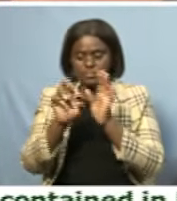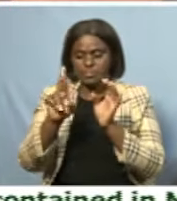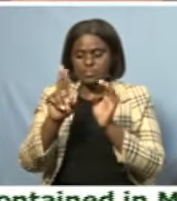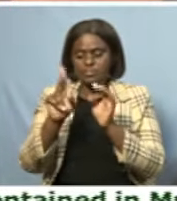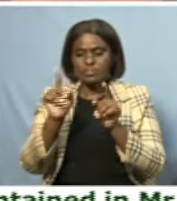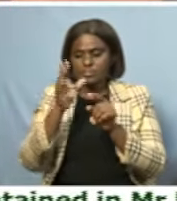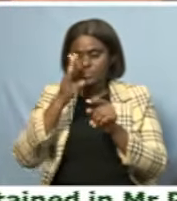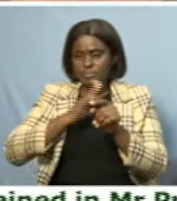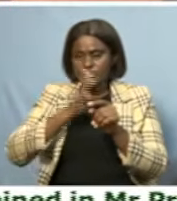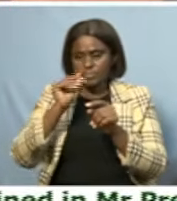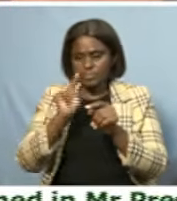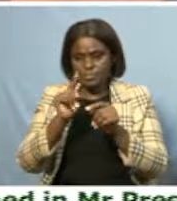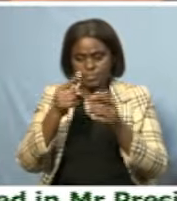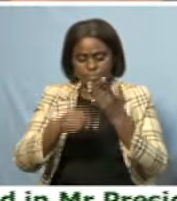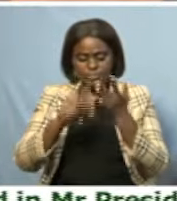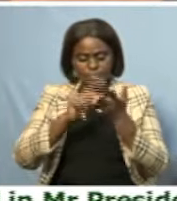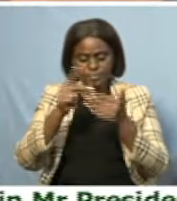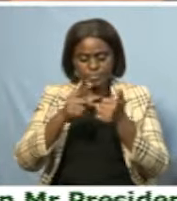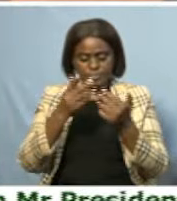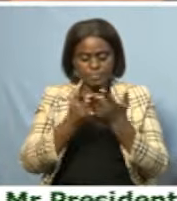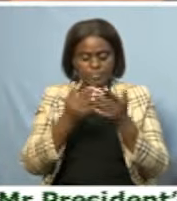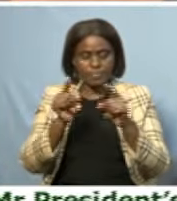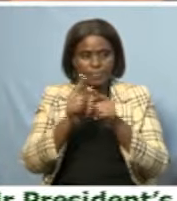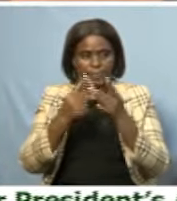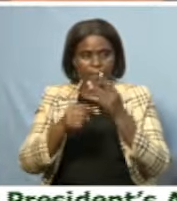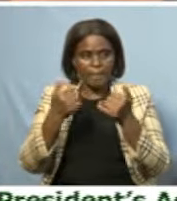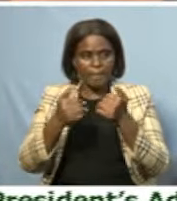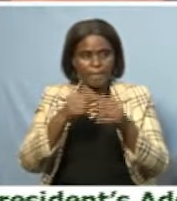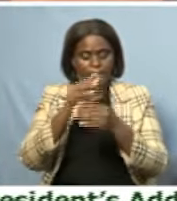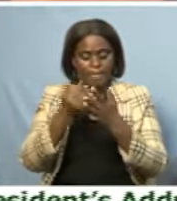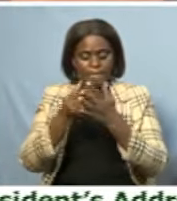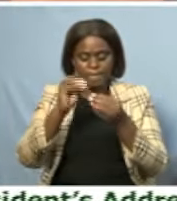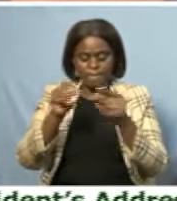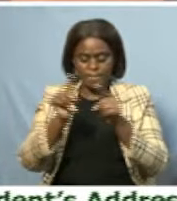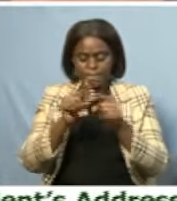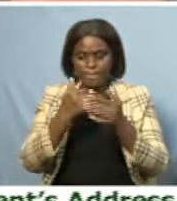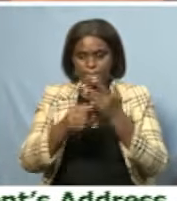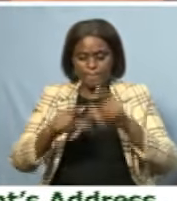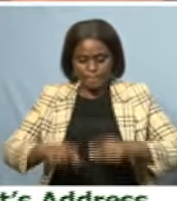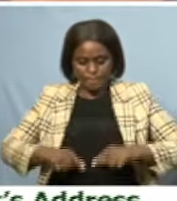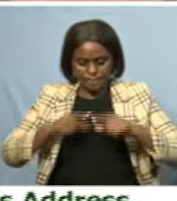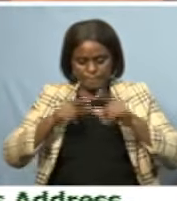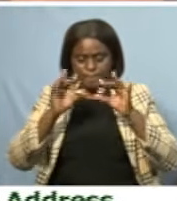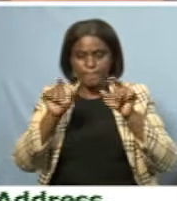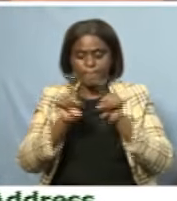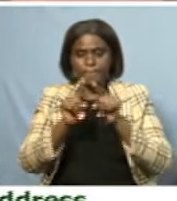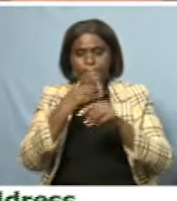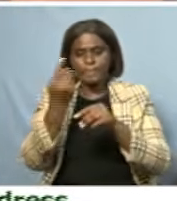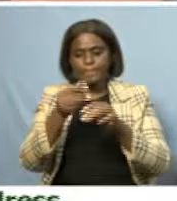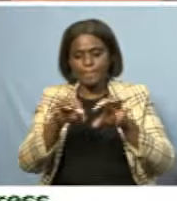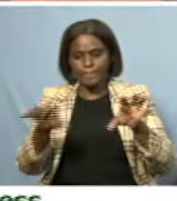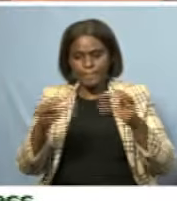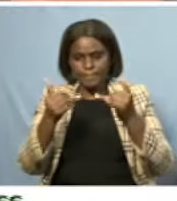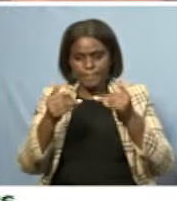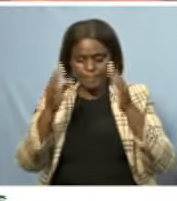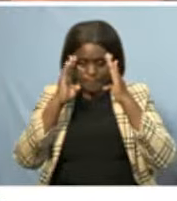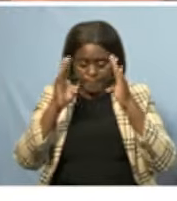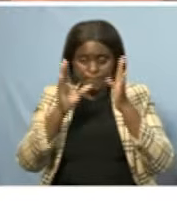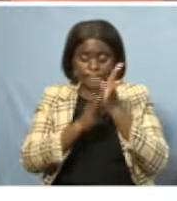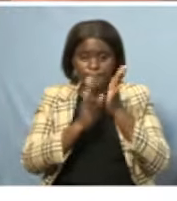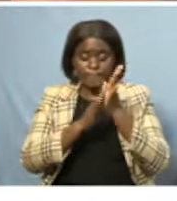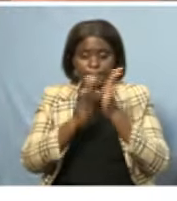Madam Speaker, this program is not a supplement, it is a lifeline. Many children now attend